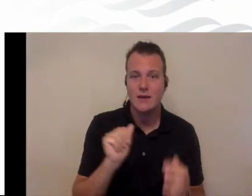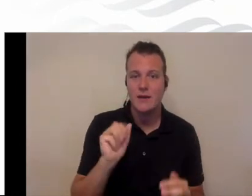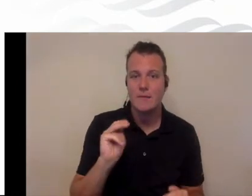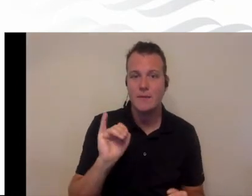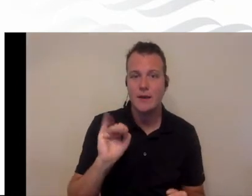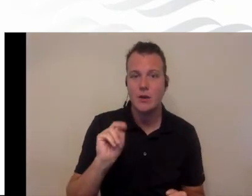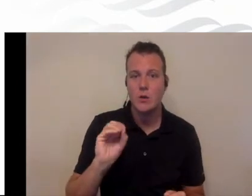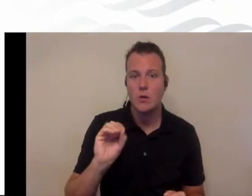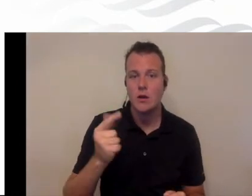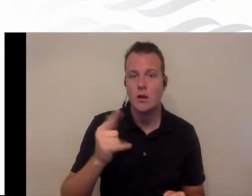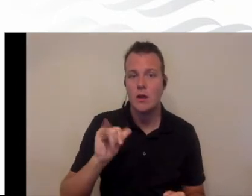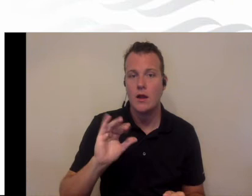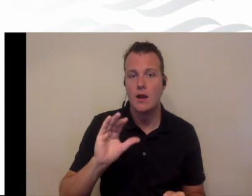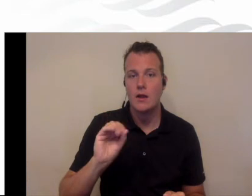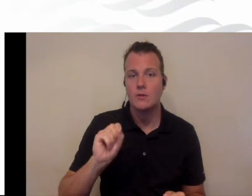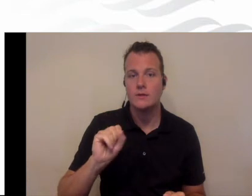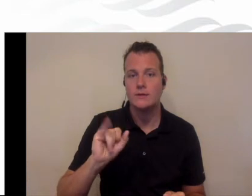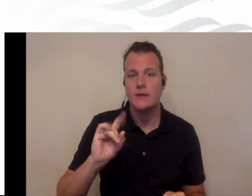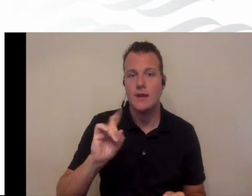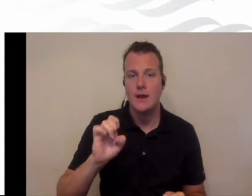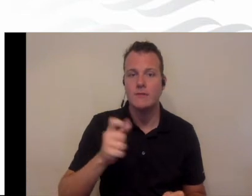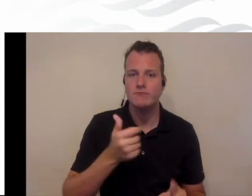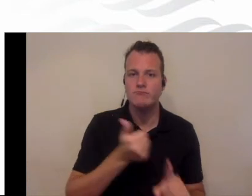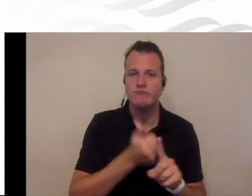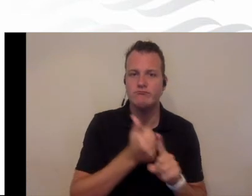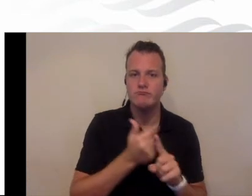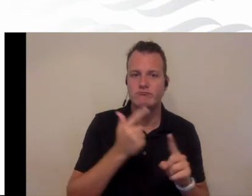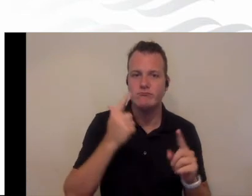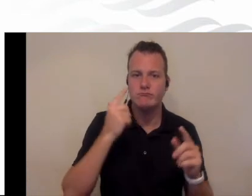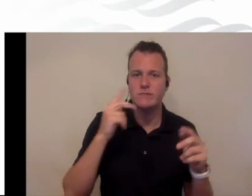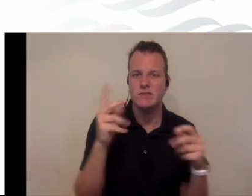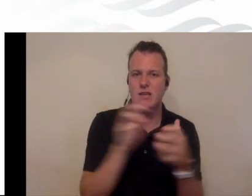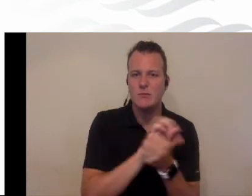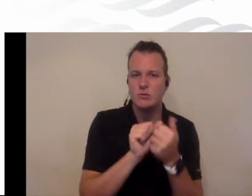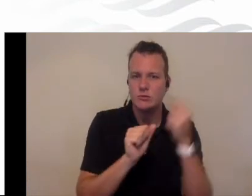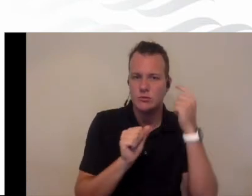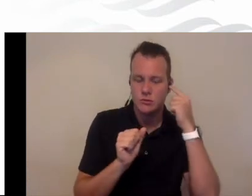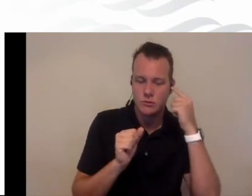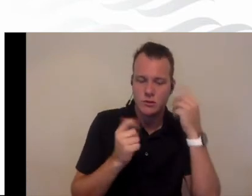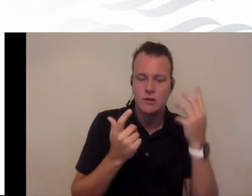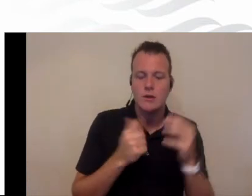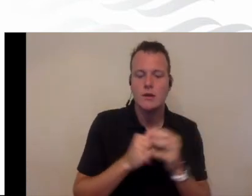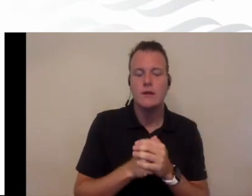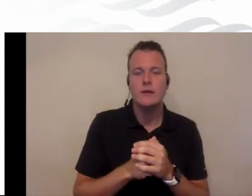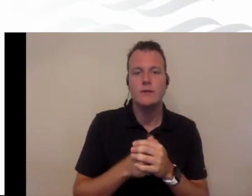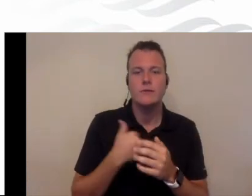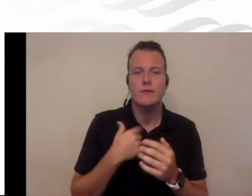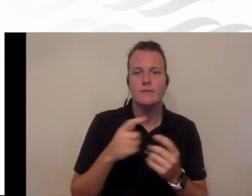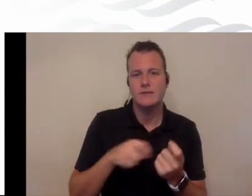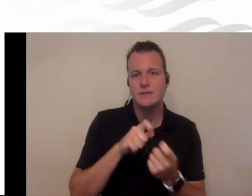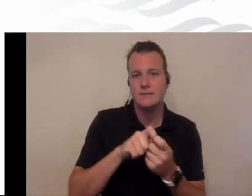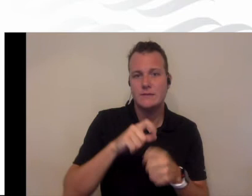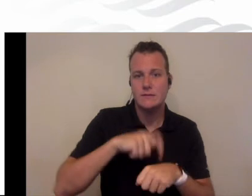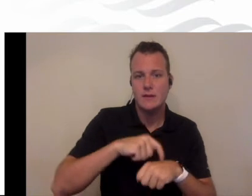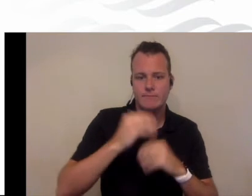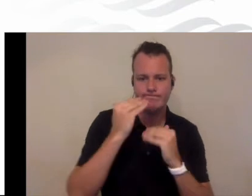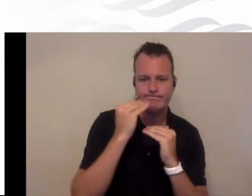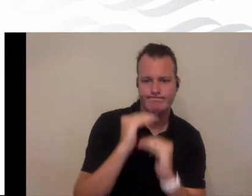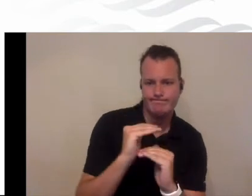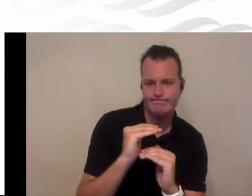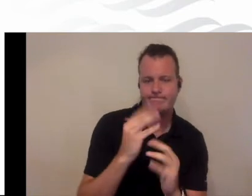on an aminoglycoside, which is ototoxic. So you want to get a baseline and you only have a narrow time frame to do